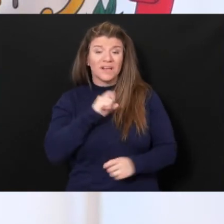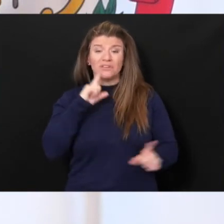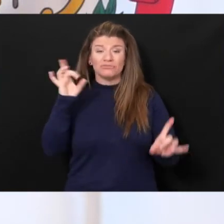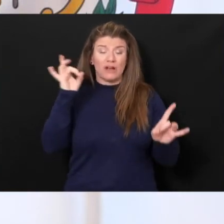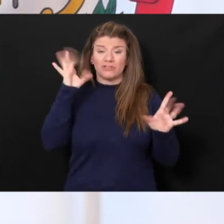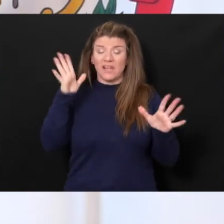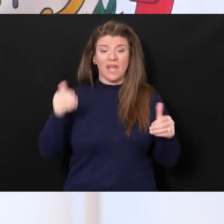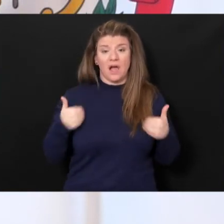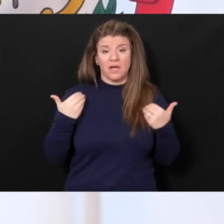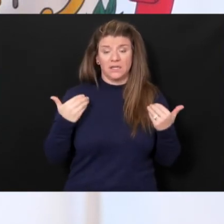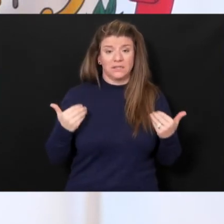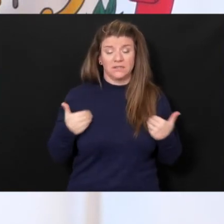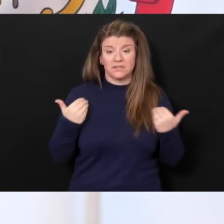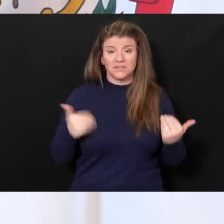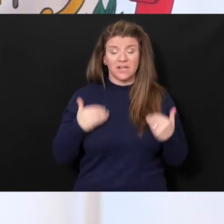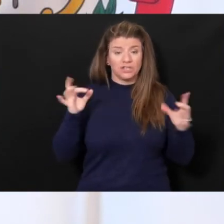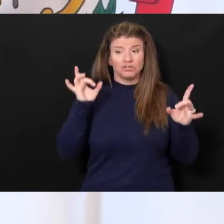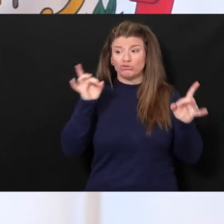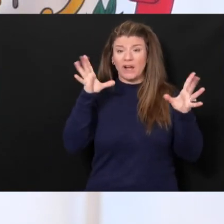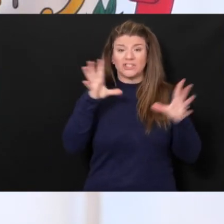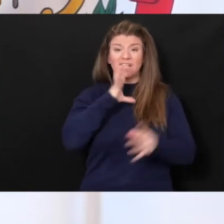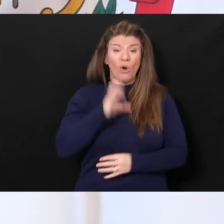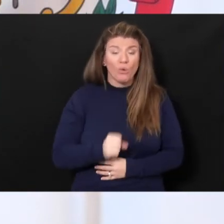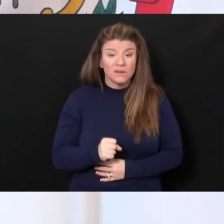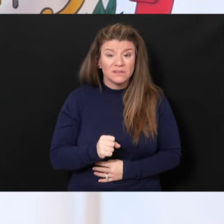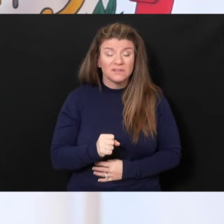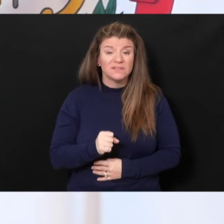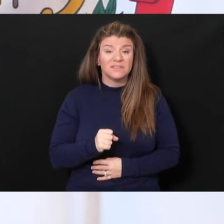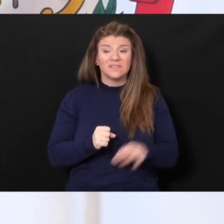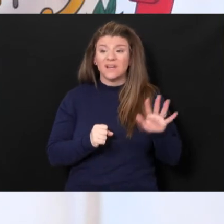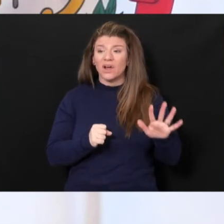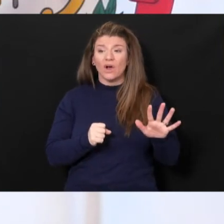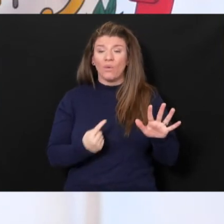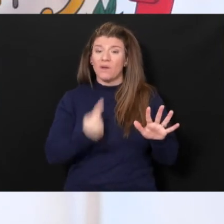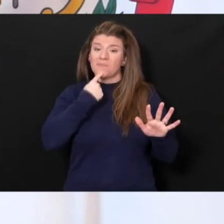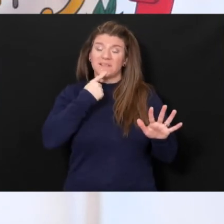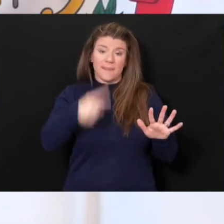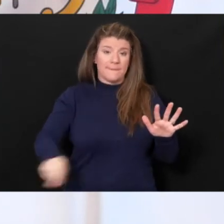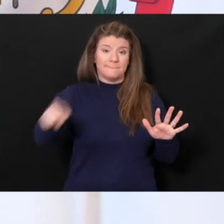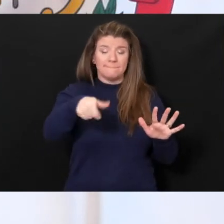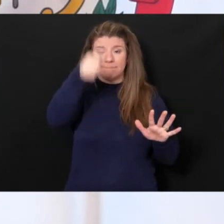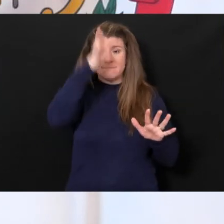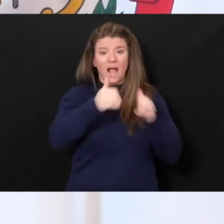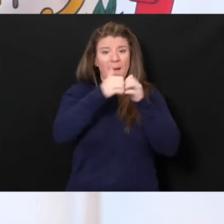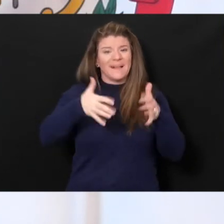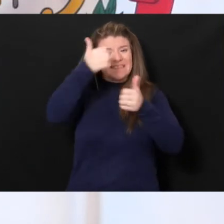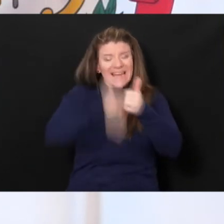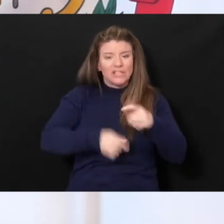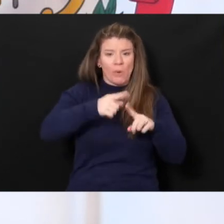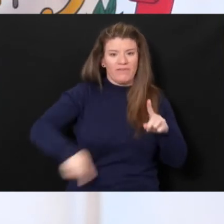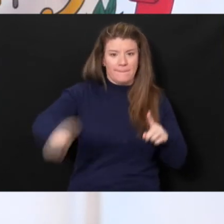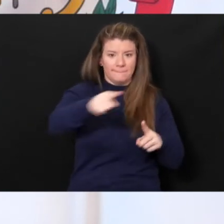tragically young, tragically old. We'll miss them. God bless each and every one of them.